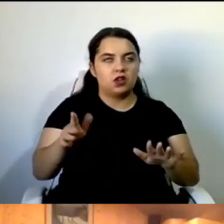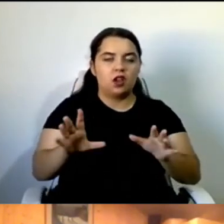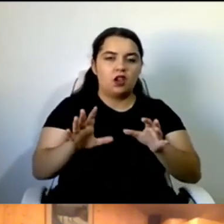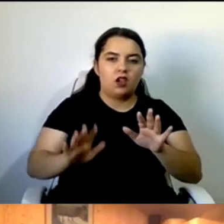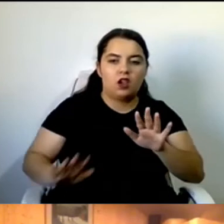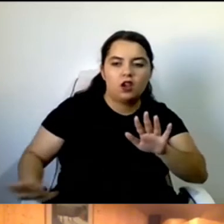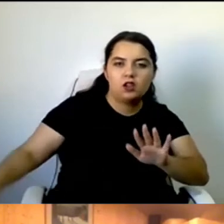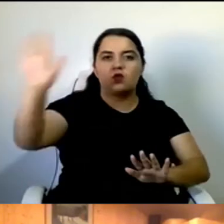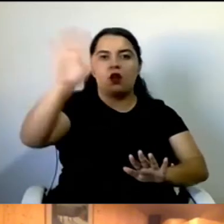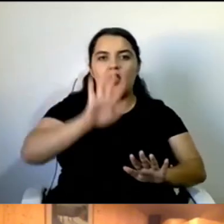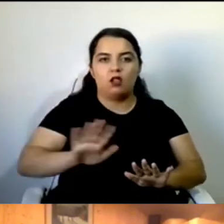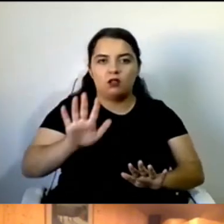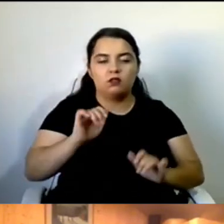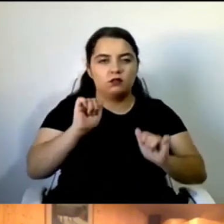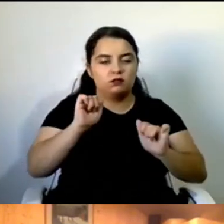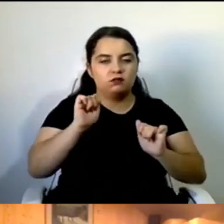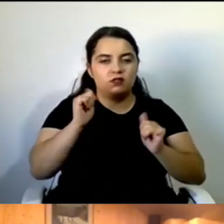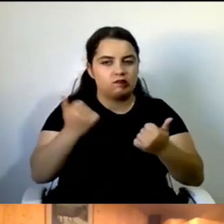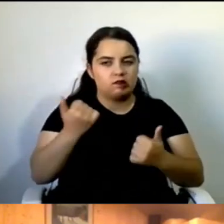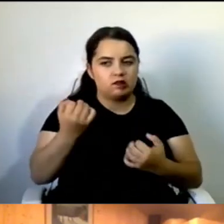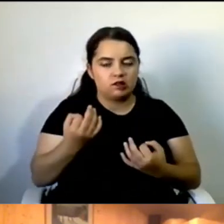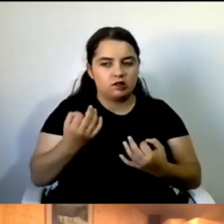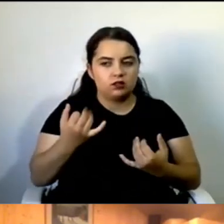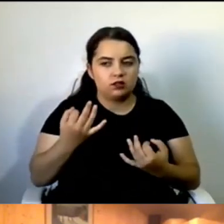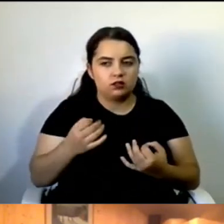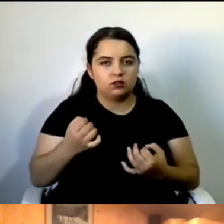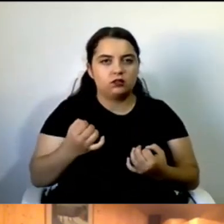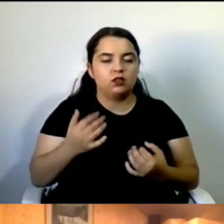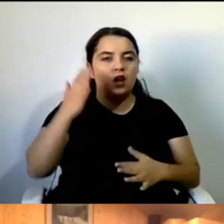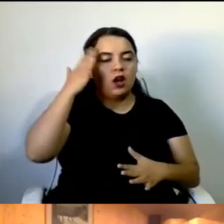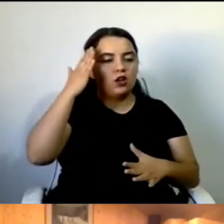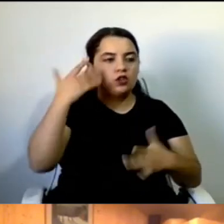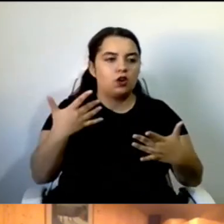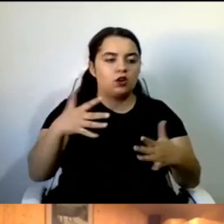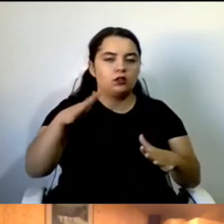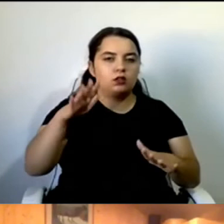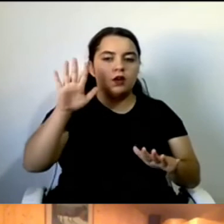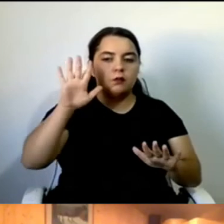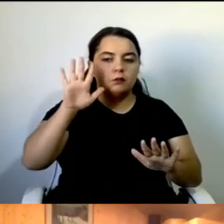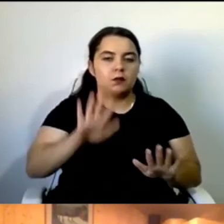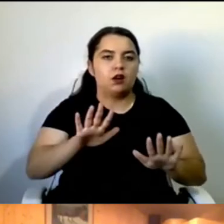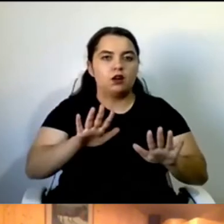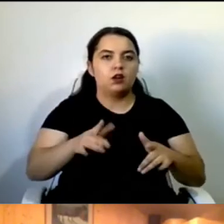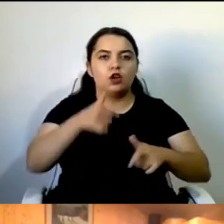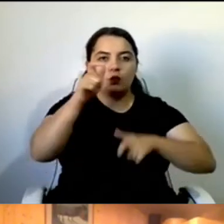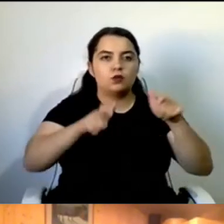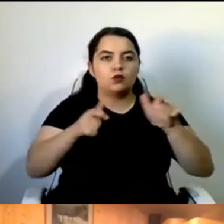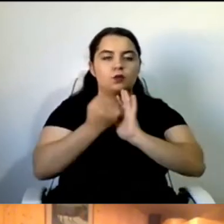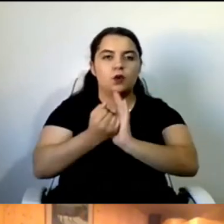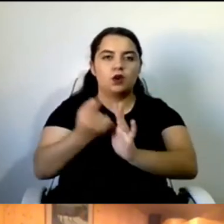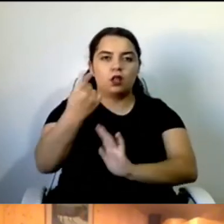agency level, at the national level. People who have assistance through the municipalities are still